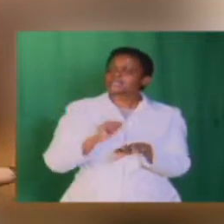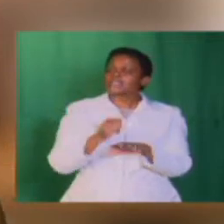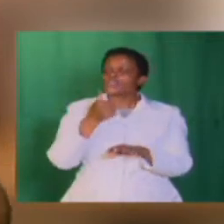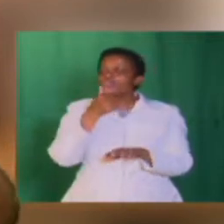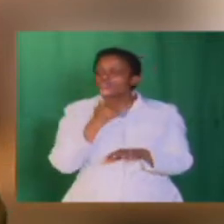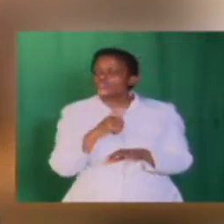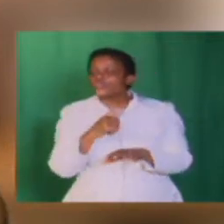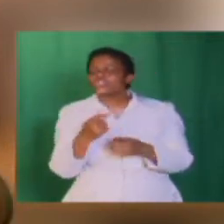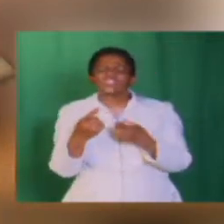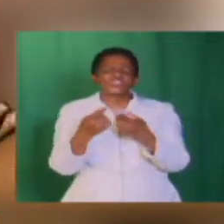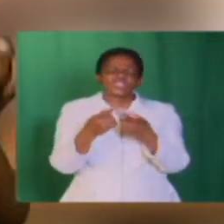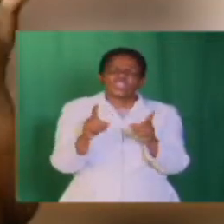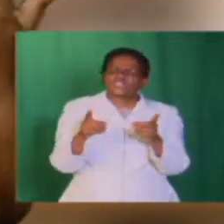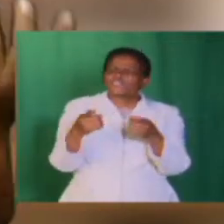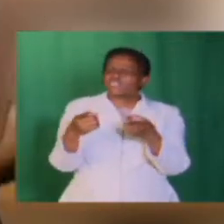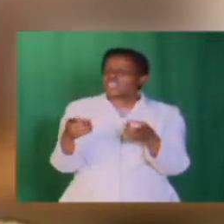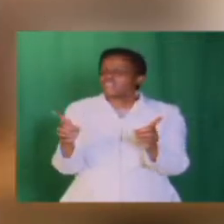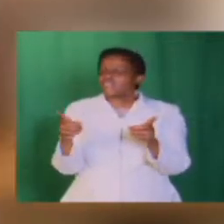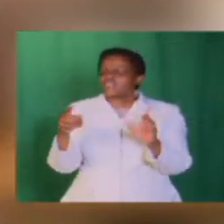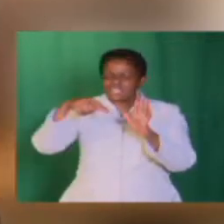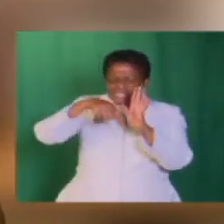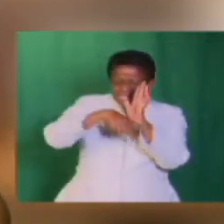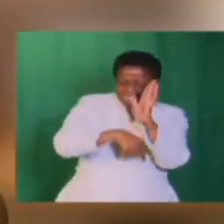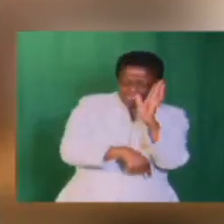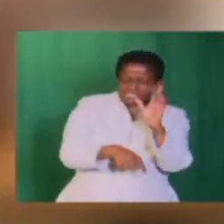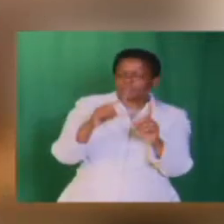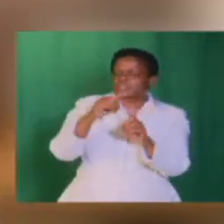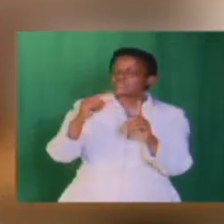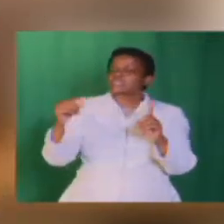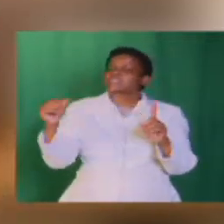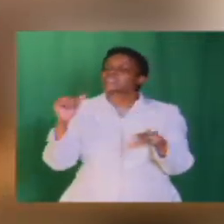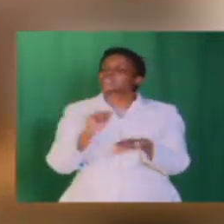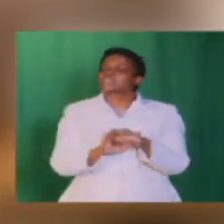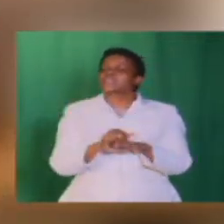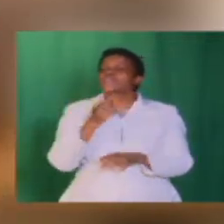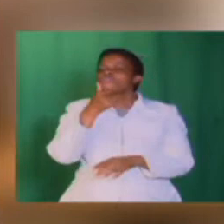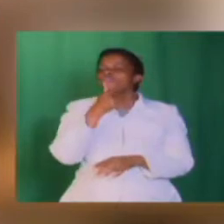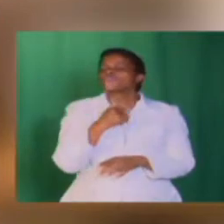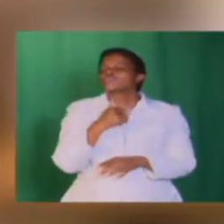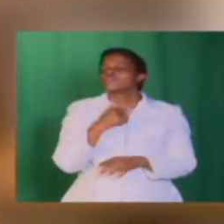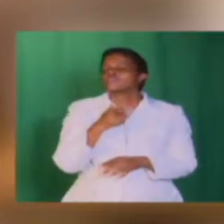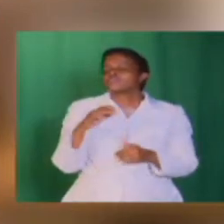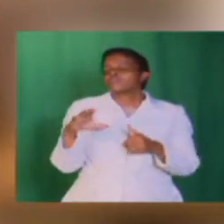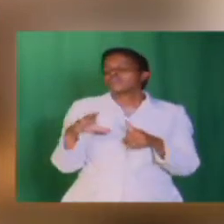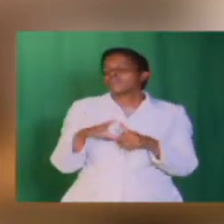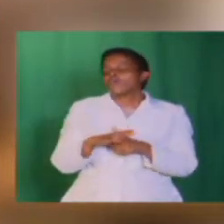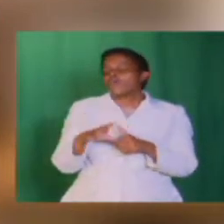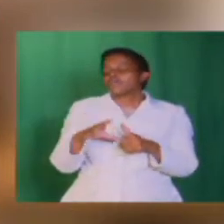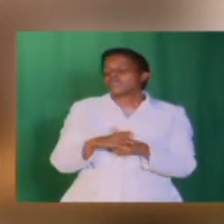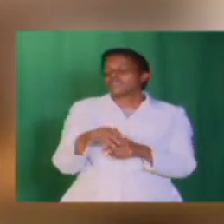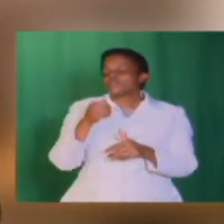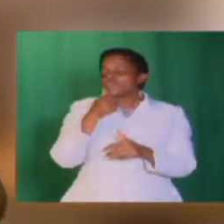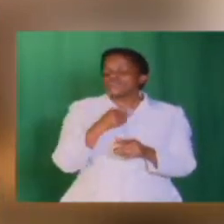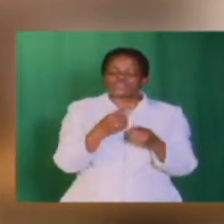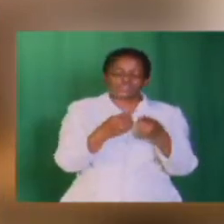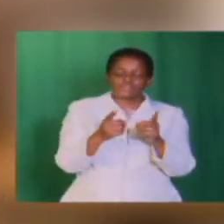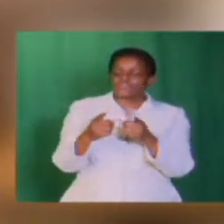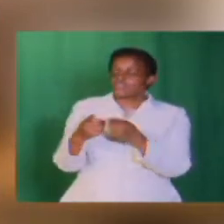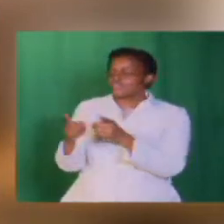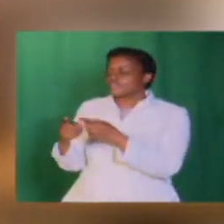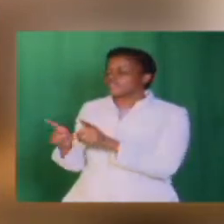able to use a compound complex sentence. It is very important to master using these different structures for